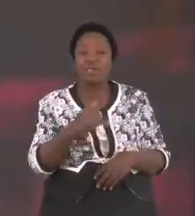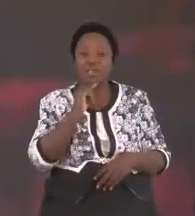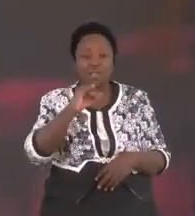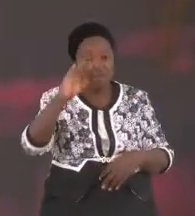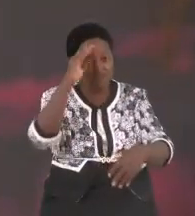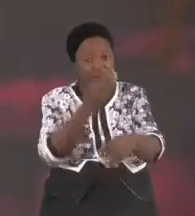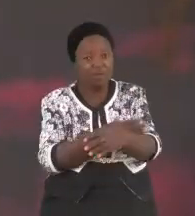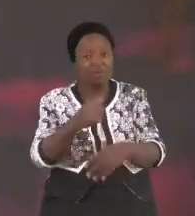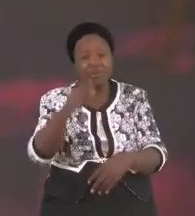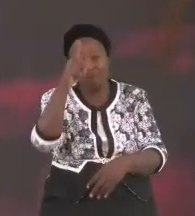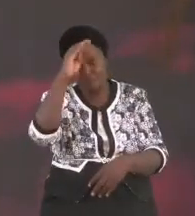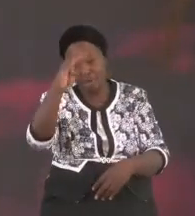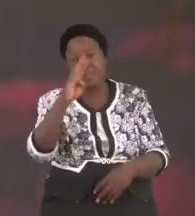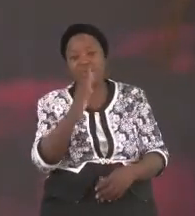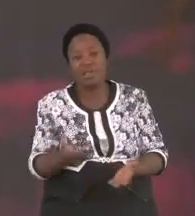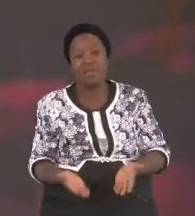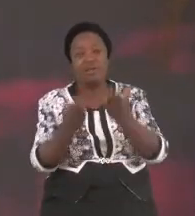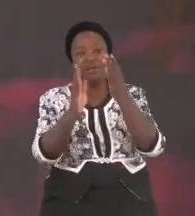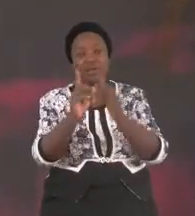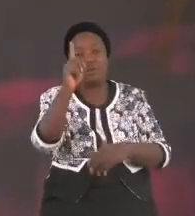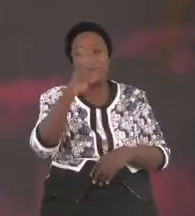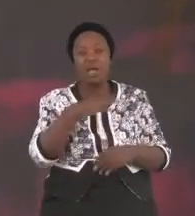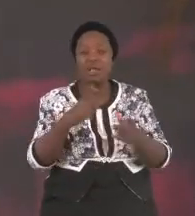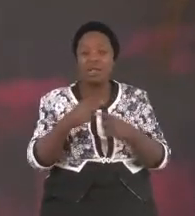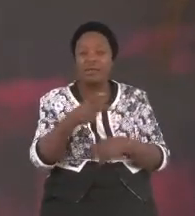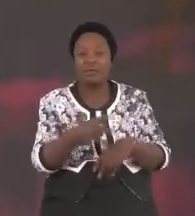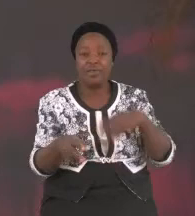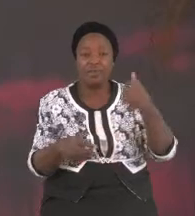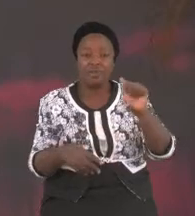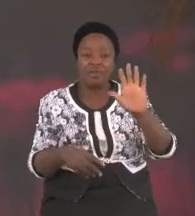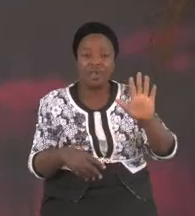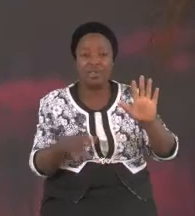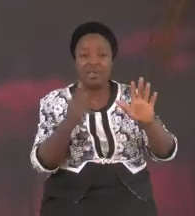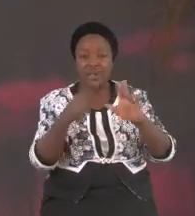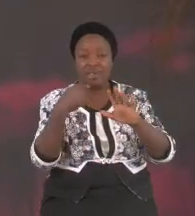up." Then in verse 15, it says that